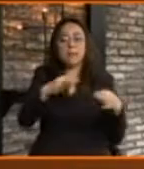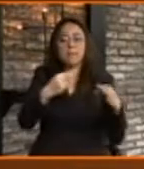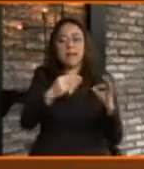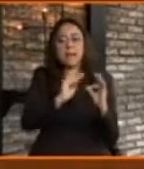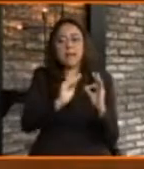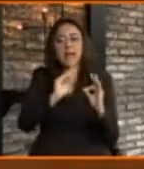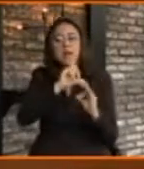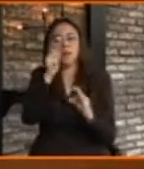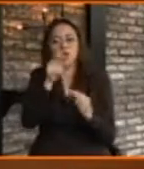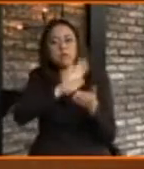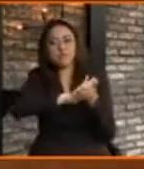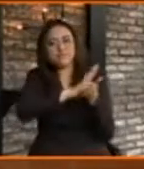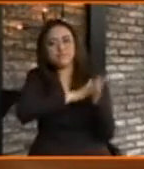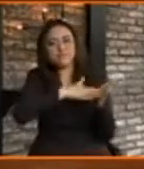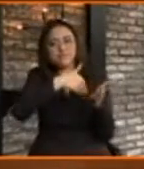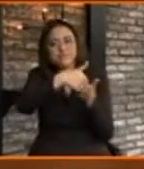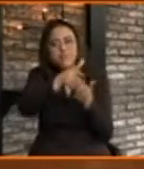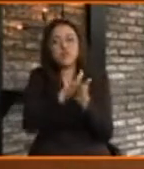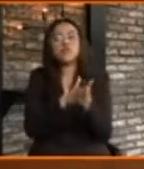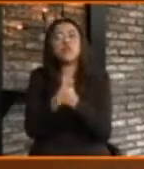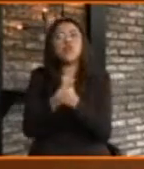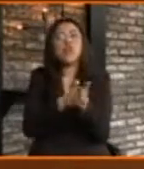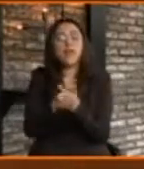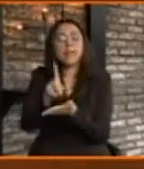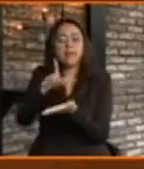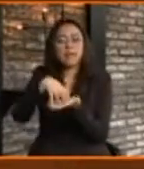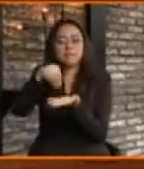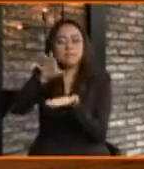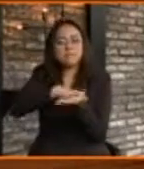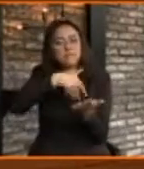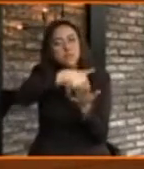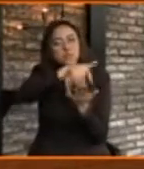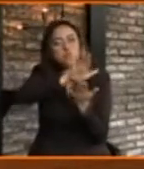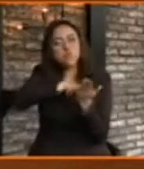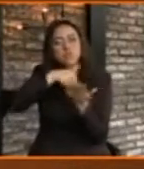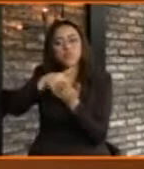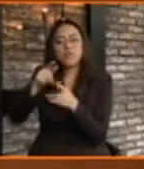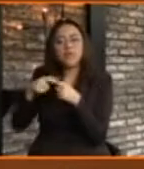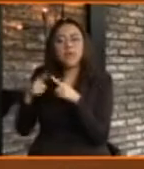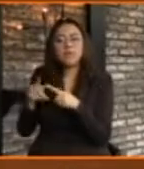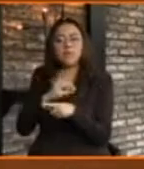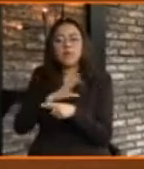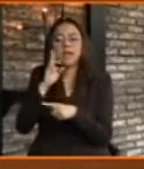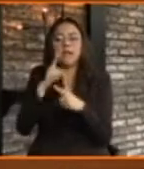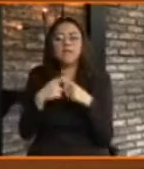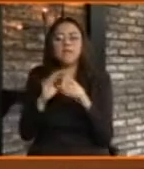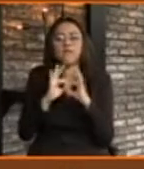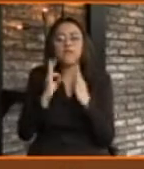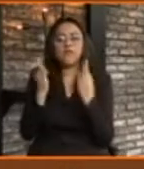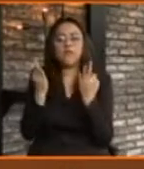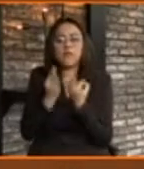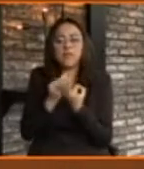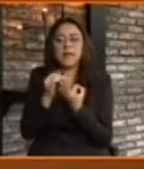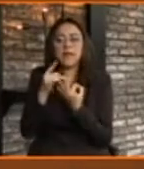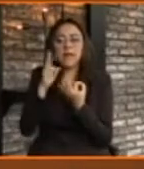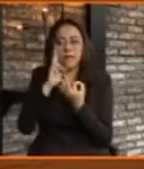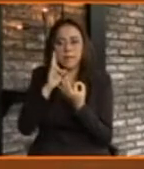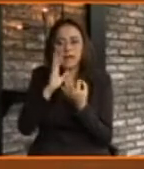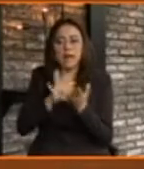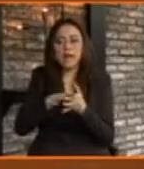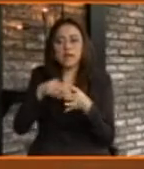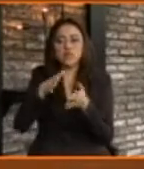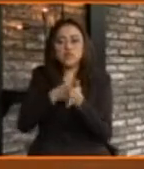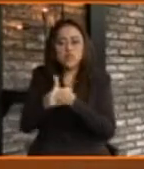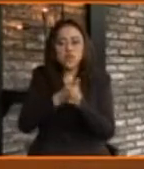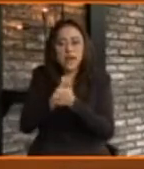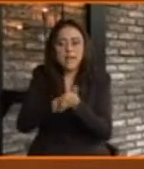paper that has been coated with liquid chocolate. And it's done with a silk screen process. So first they have a tub of